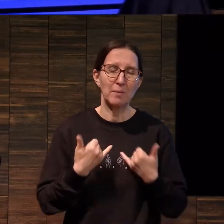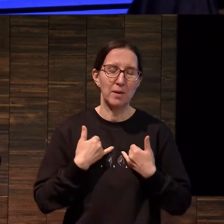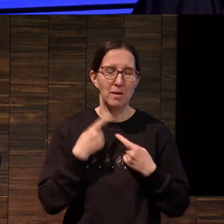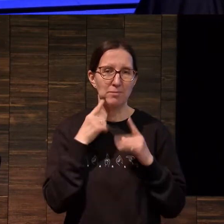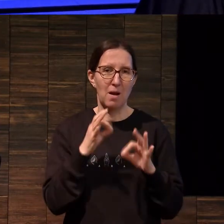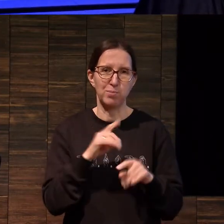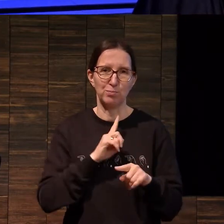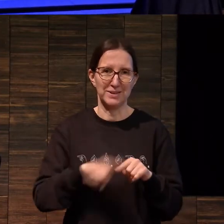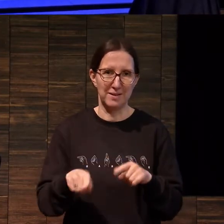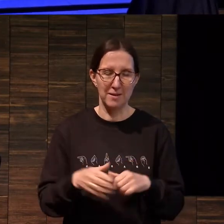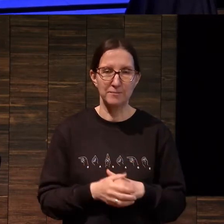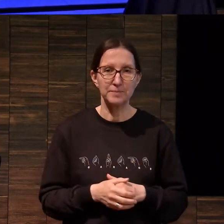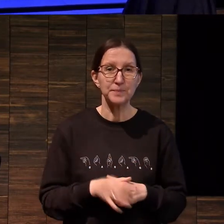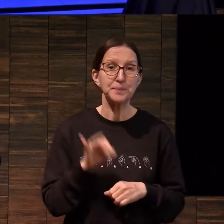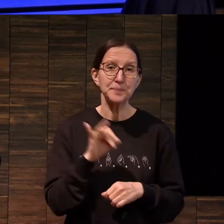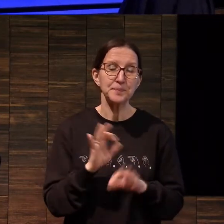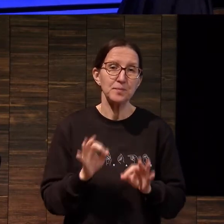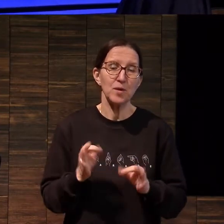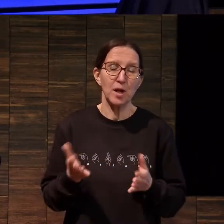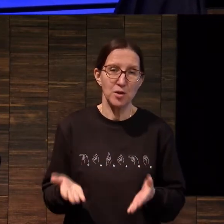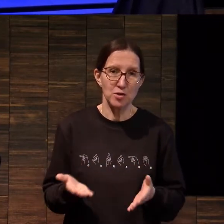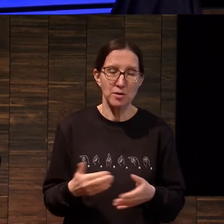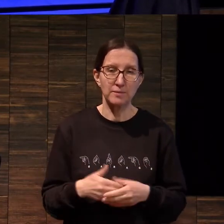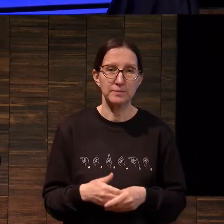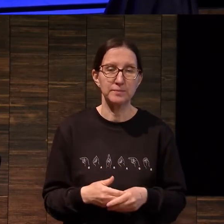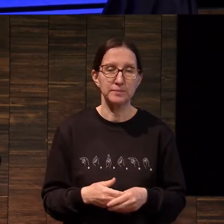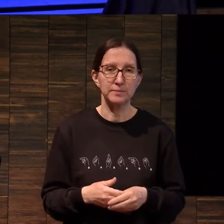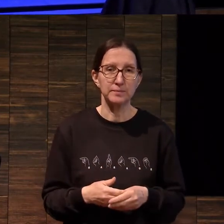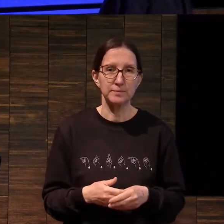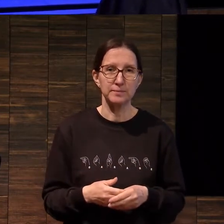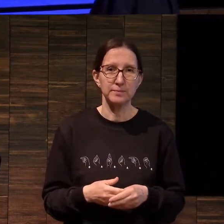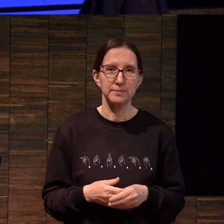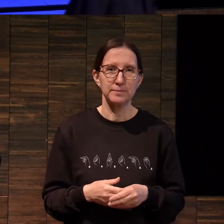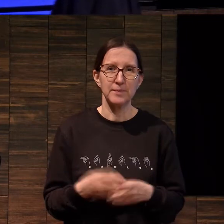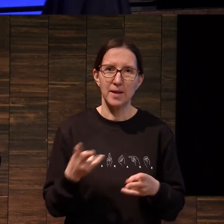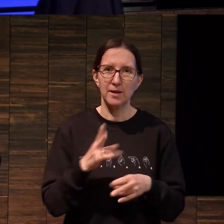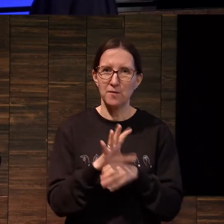faster. And I love text because for me, I can look through the text